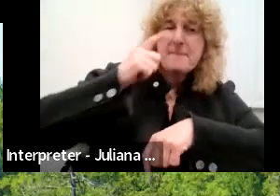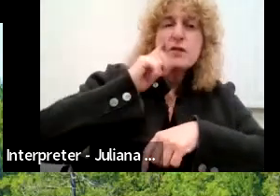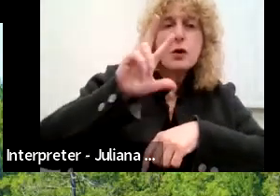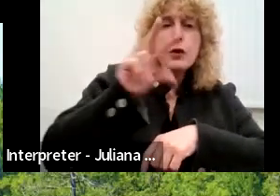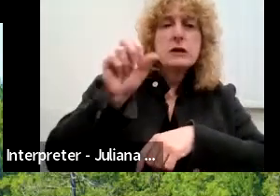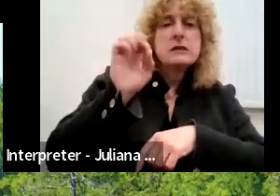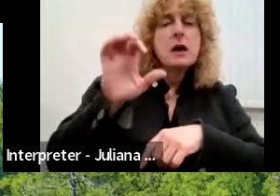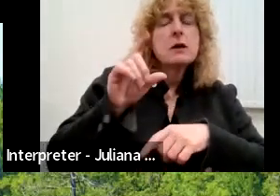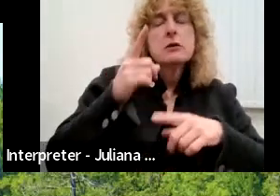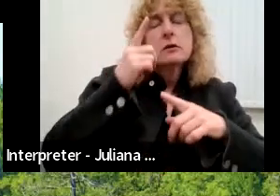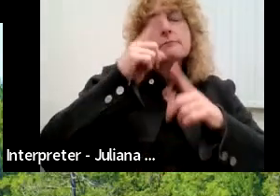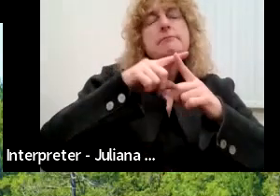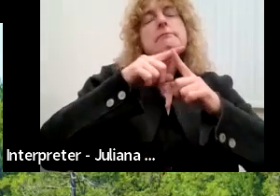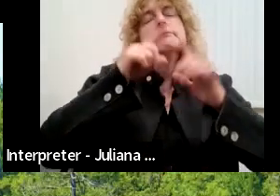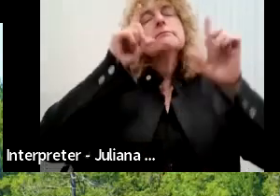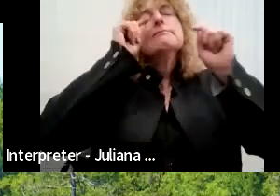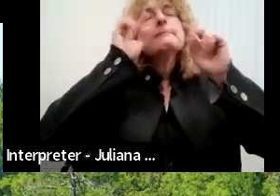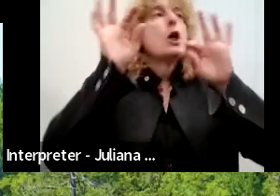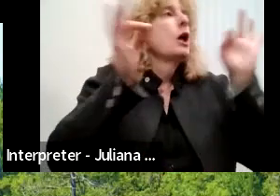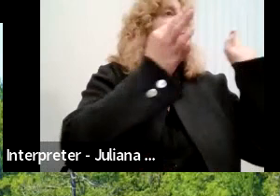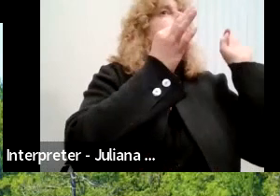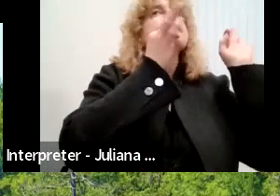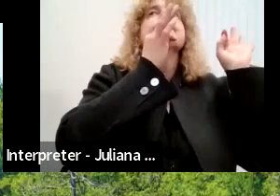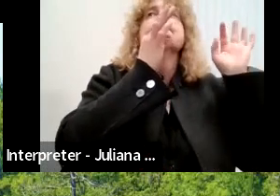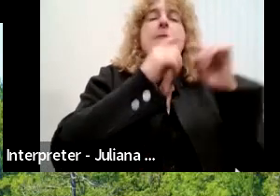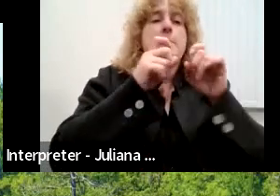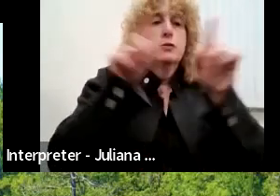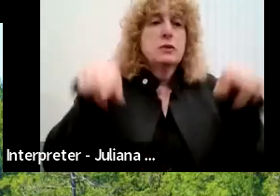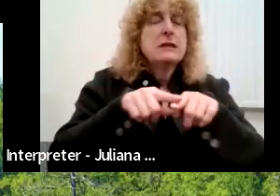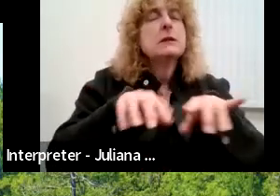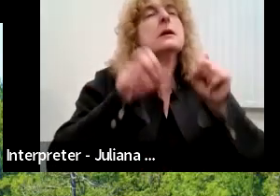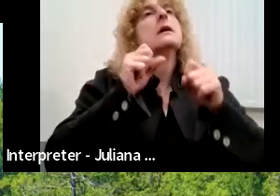to just look away from the screen and take a moment.